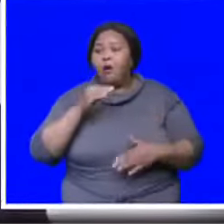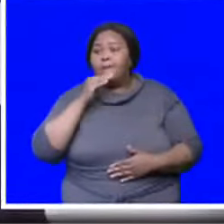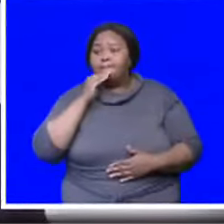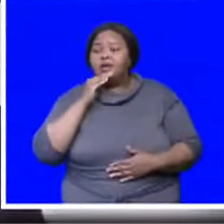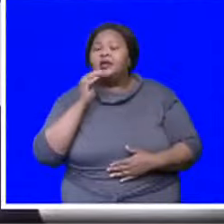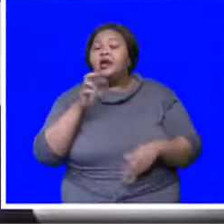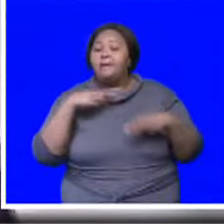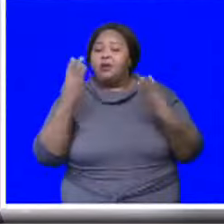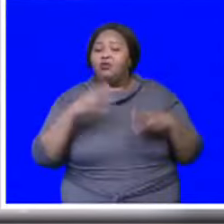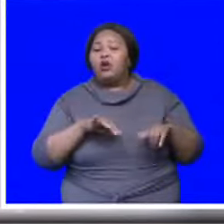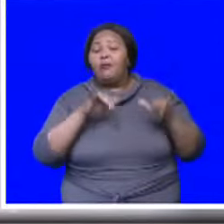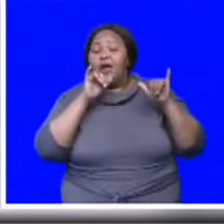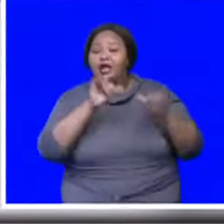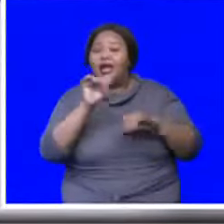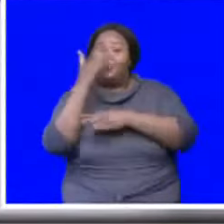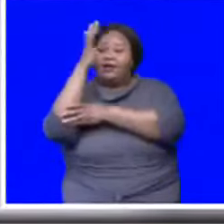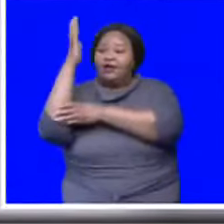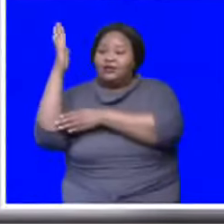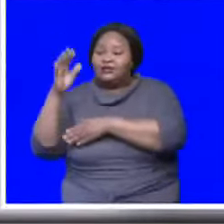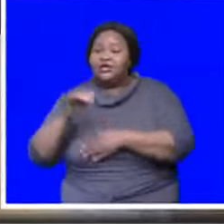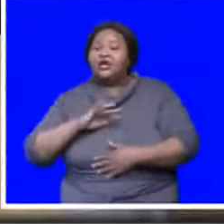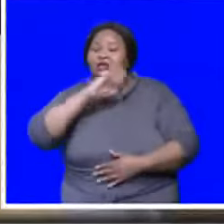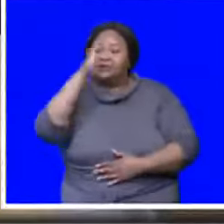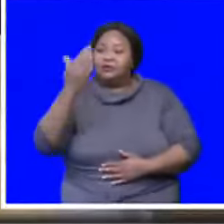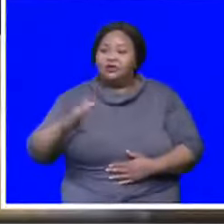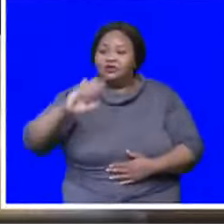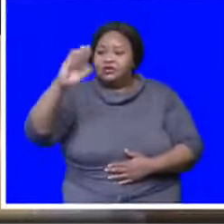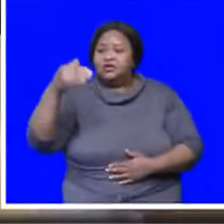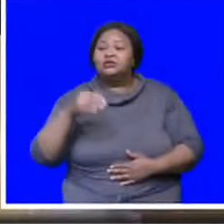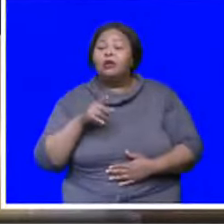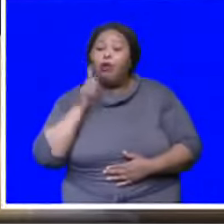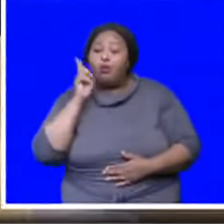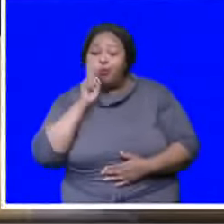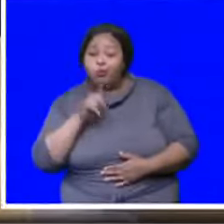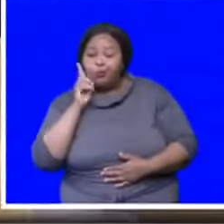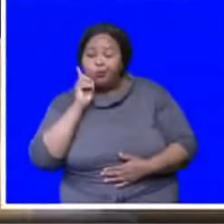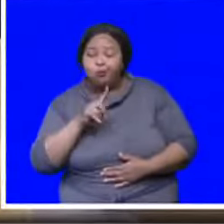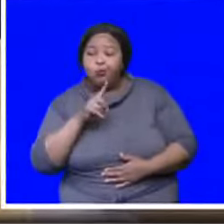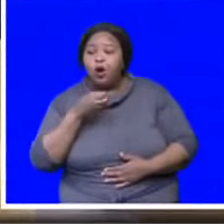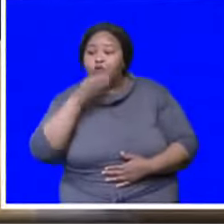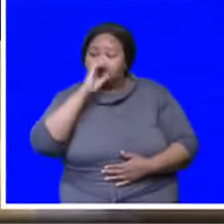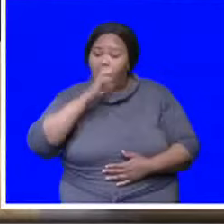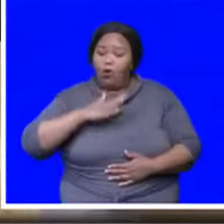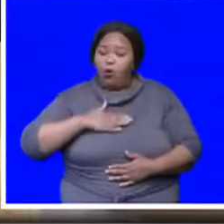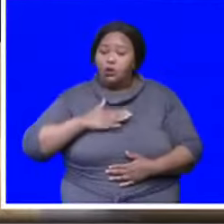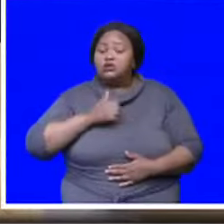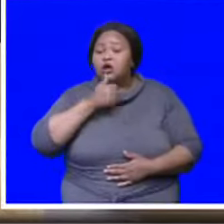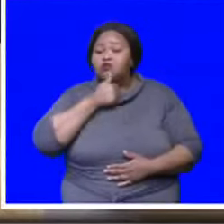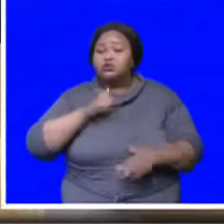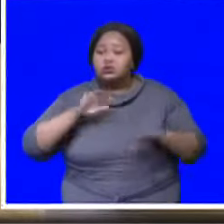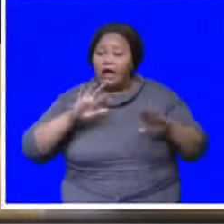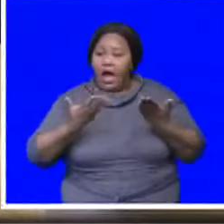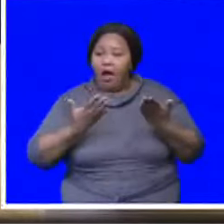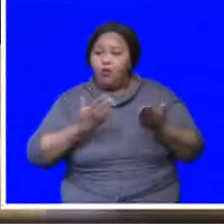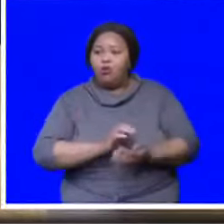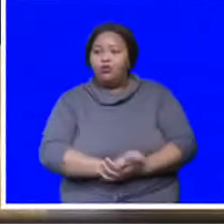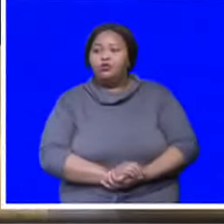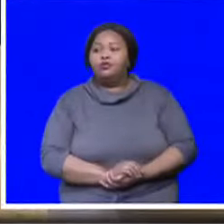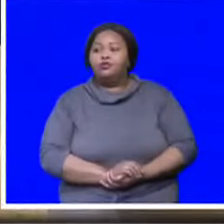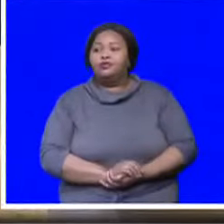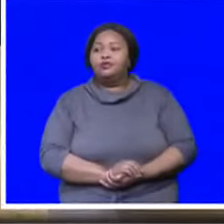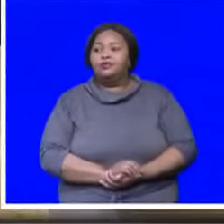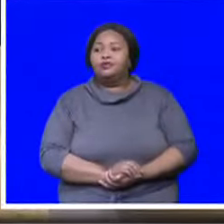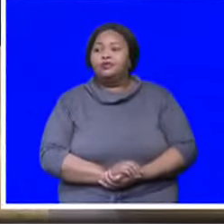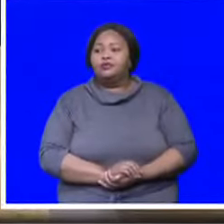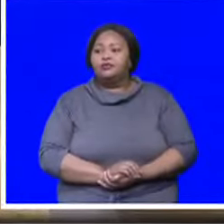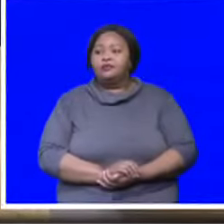we can identify you. And the good thing is that as we identify you as a water user, the system can assist